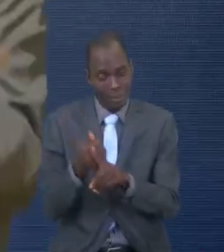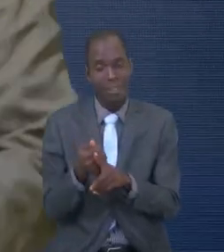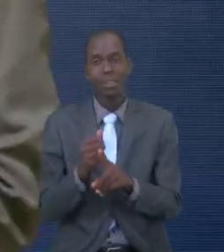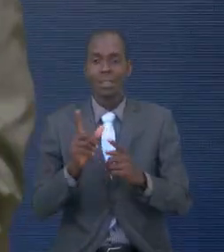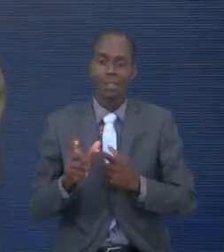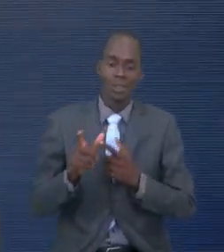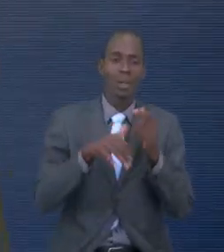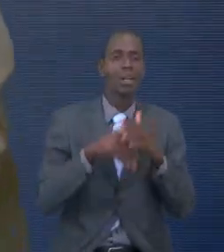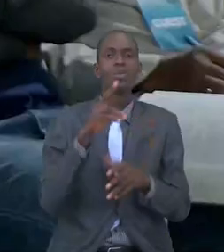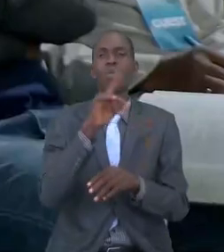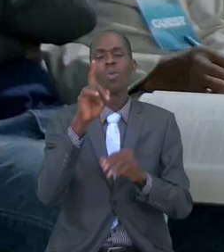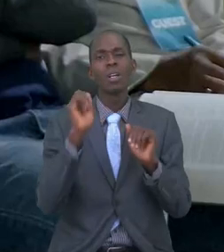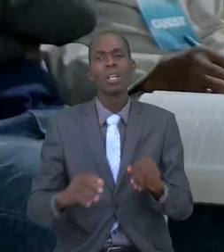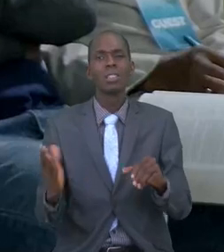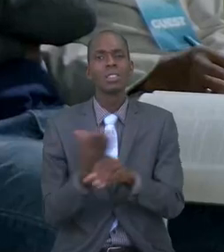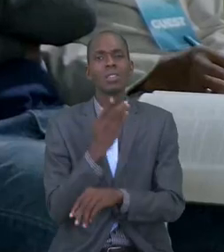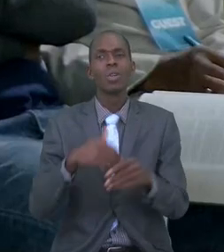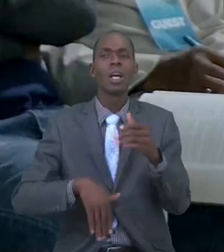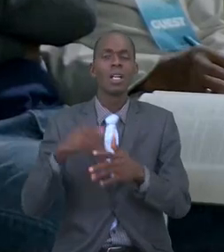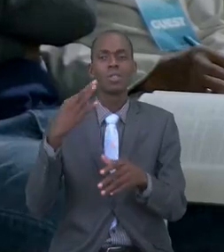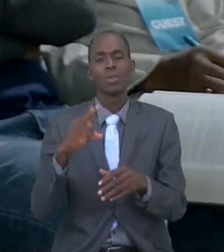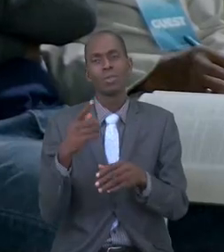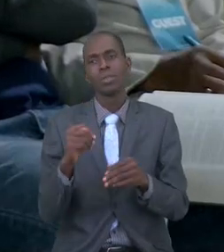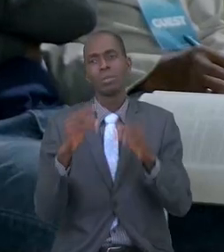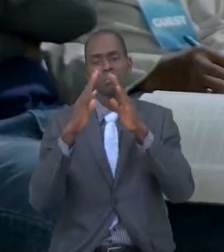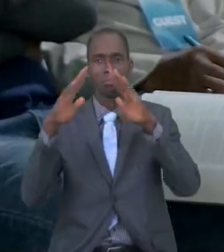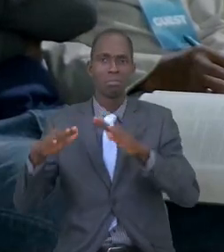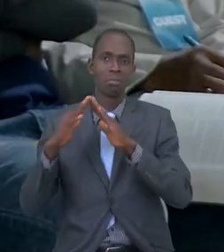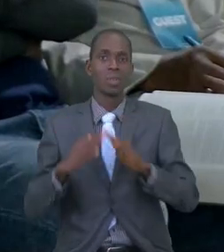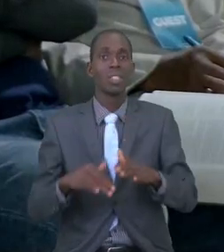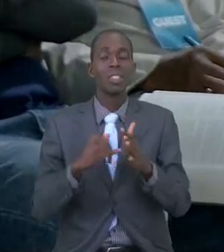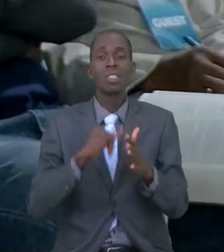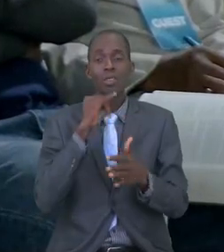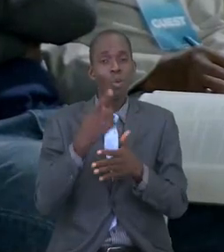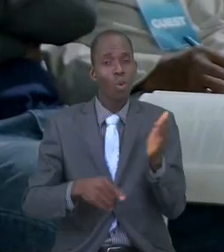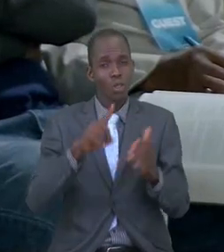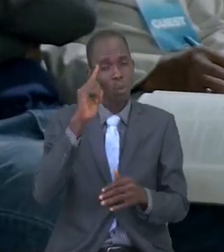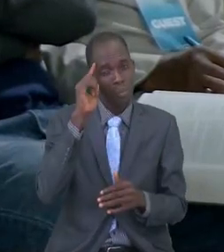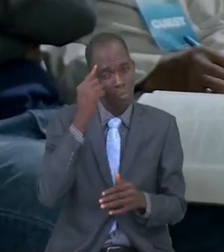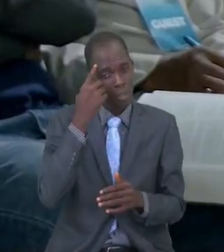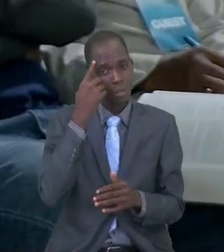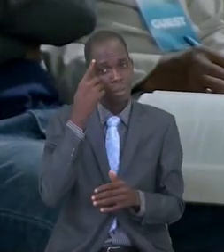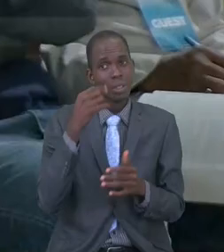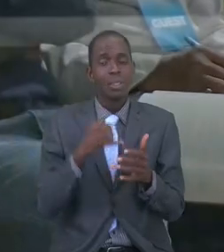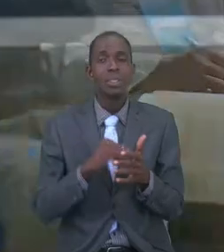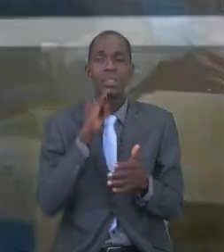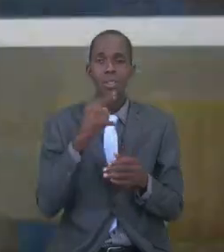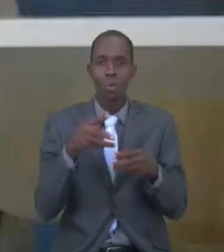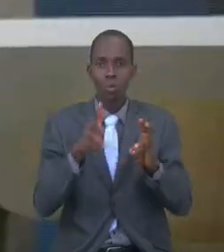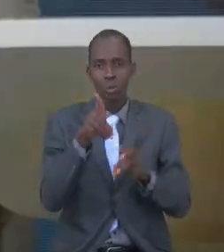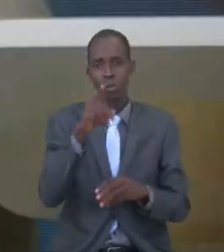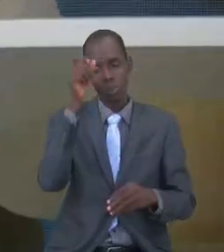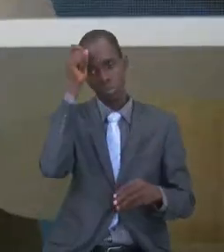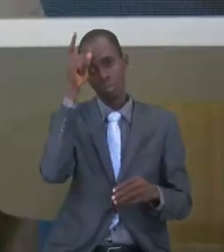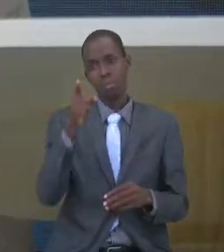you out of town. Yeah. It's what you think. It's the way you interpret.